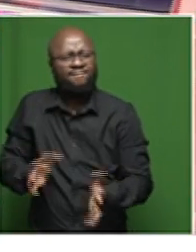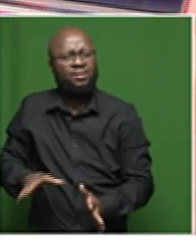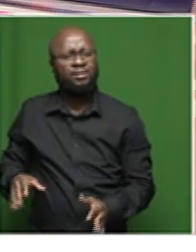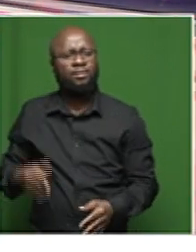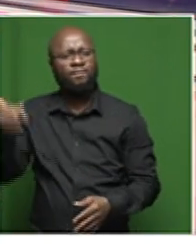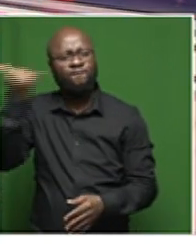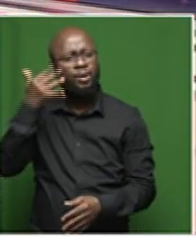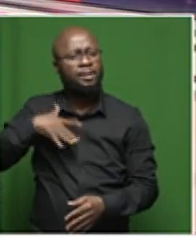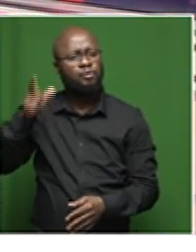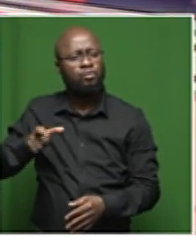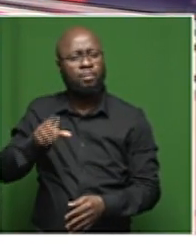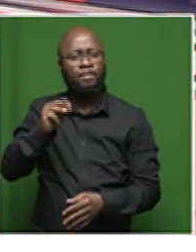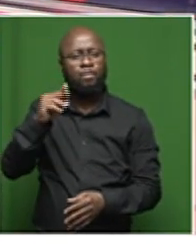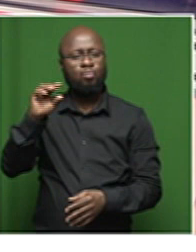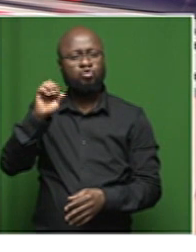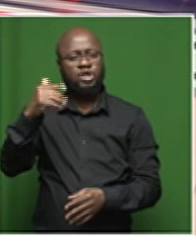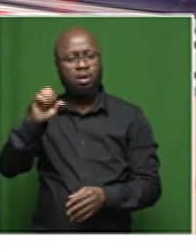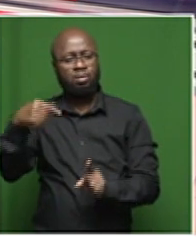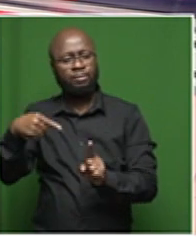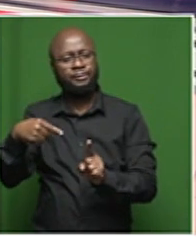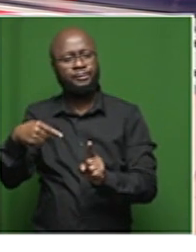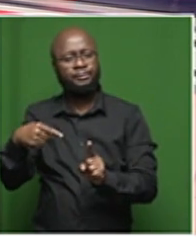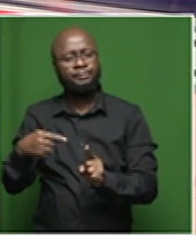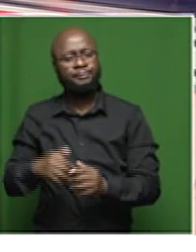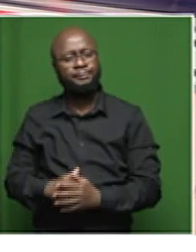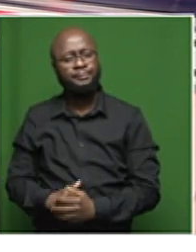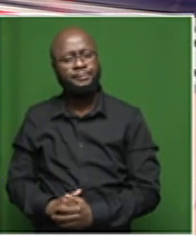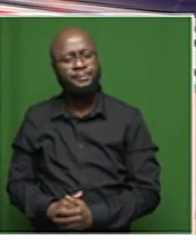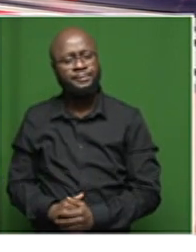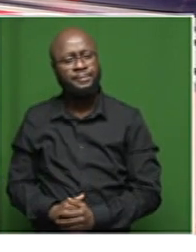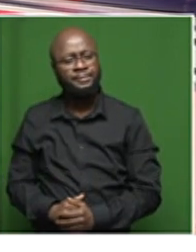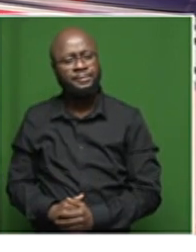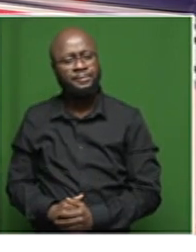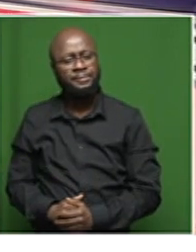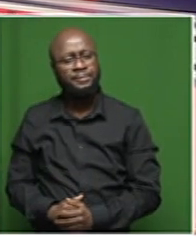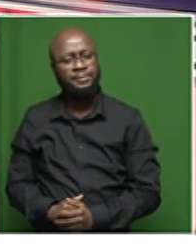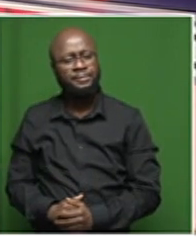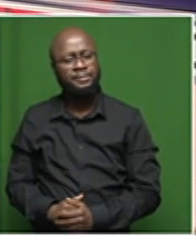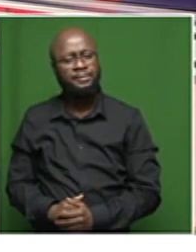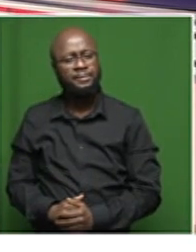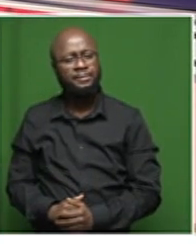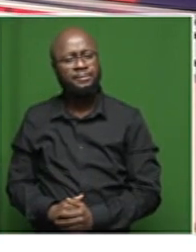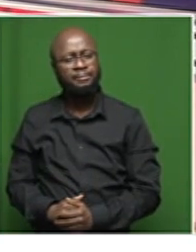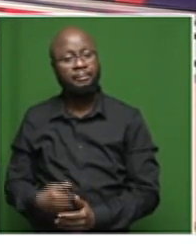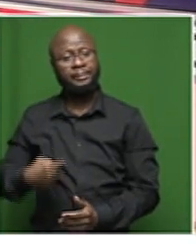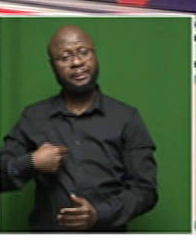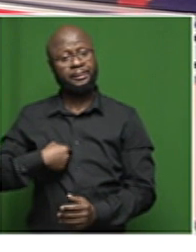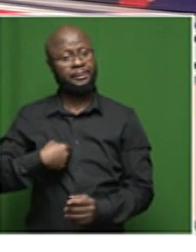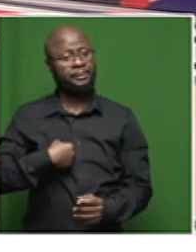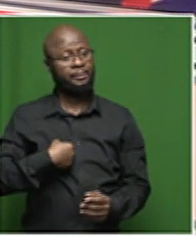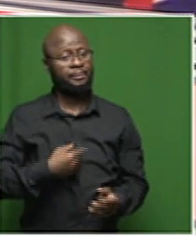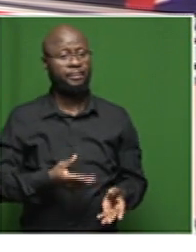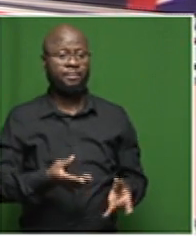good day. Thank you for joining us. Good day. How are you? Good, sir. How are you? I'm fine, man. I was diagnosed in